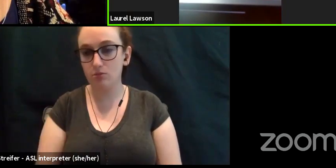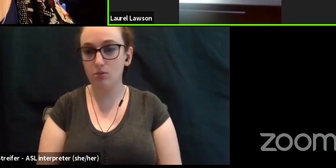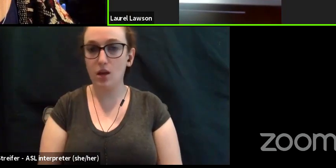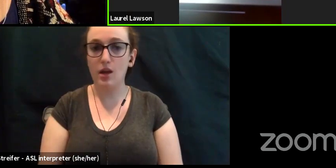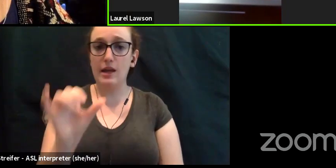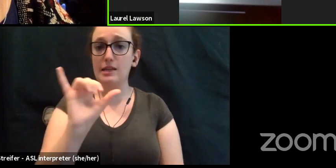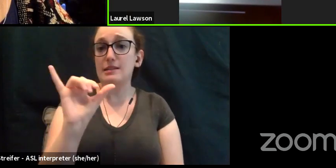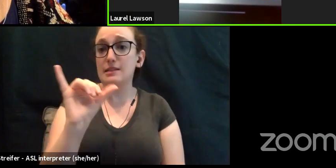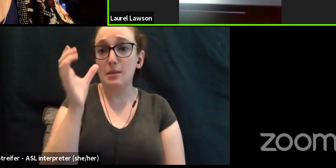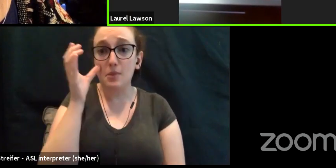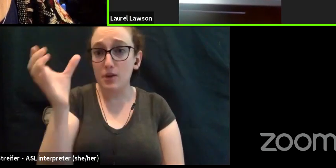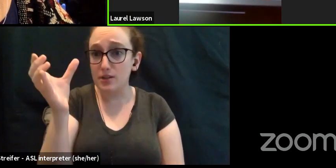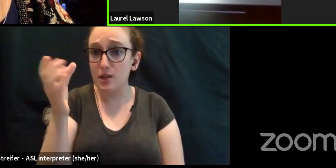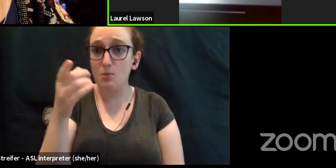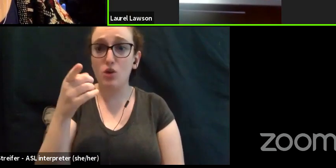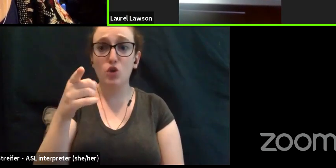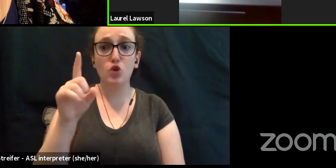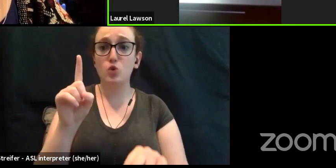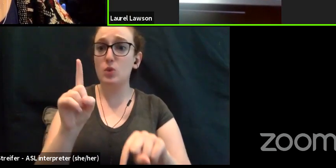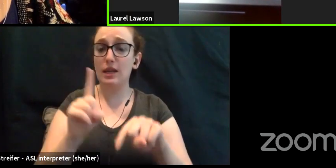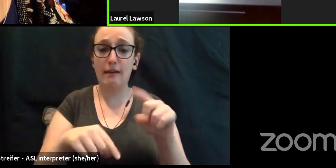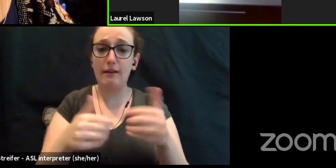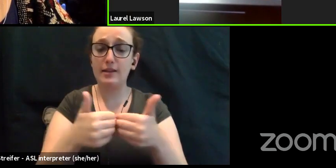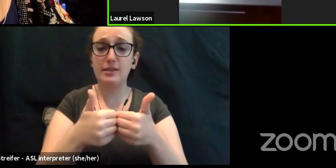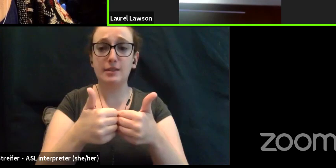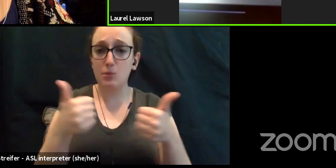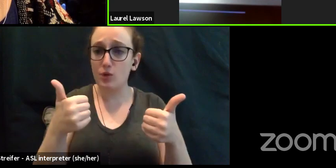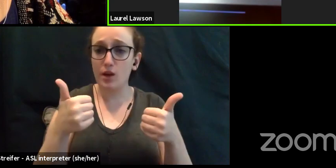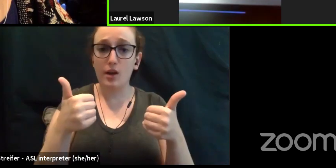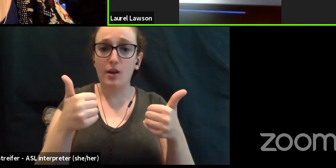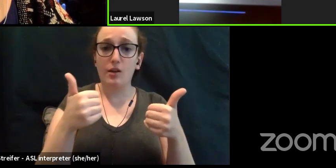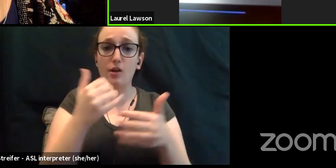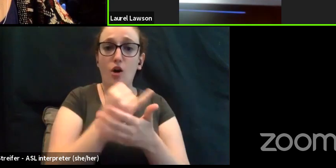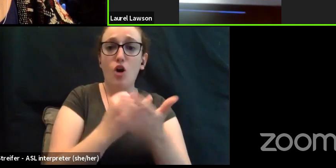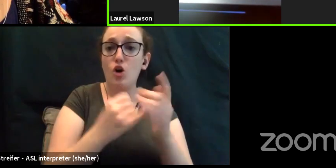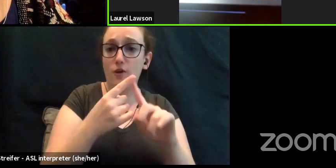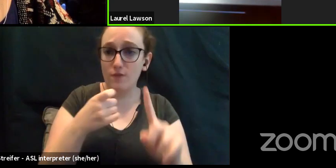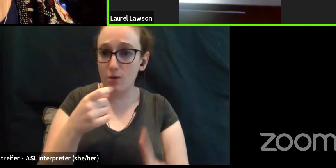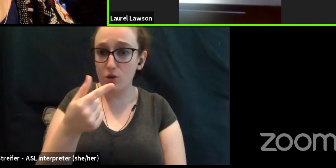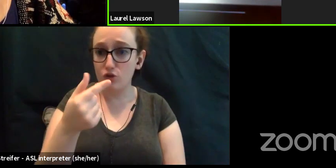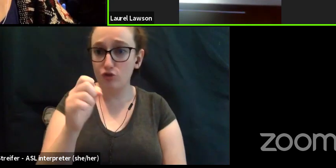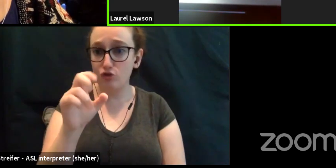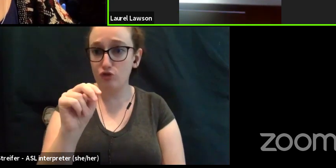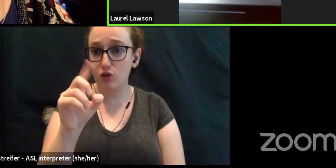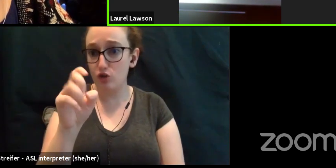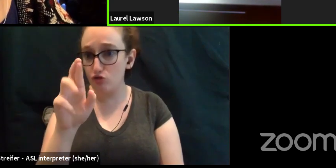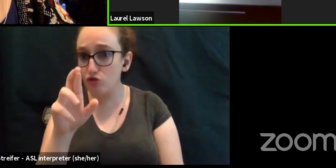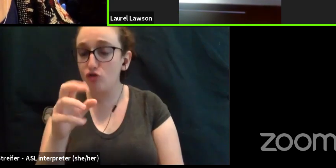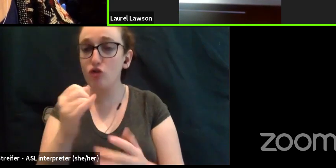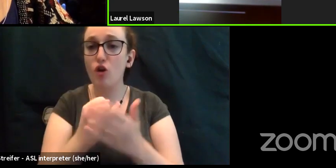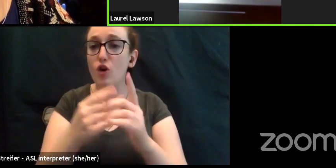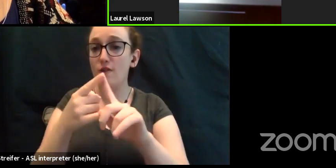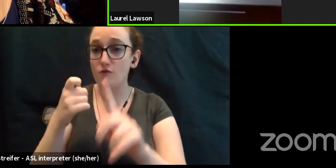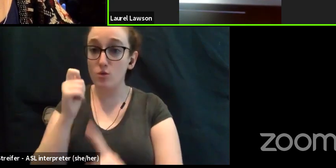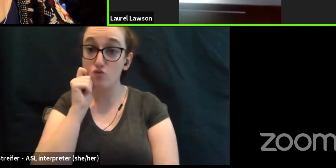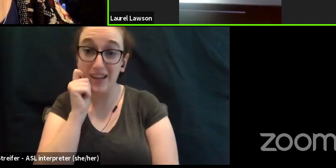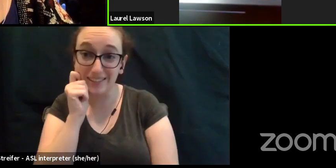you hopefully would not try to separate it from your gender or your race or your cultural